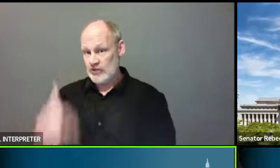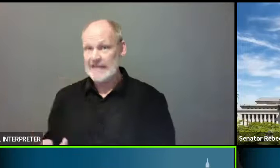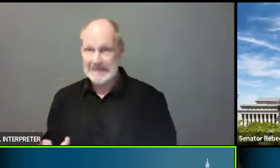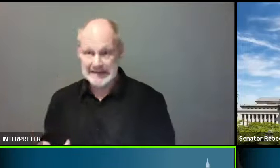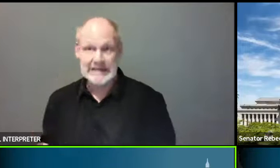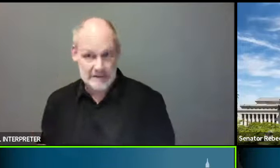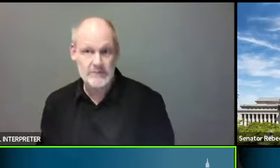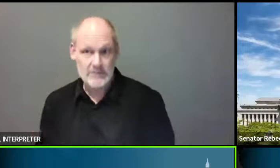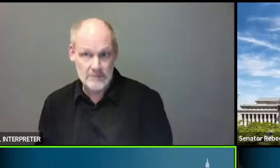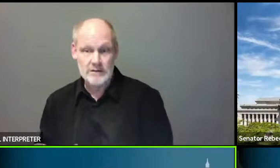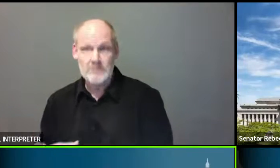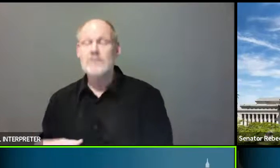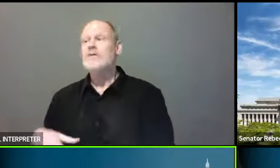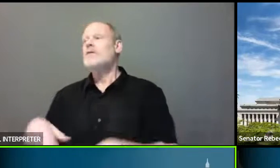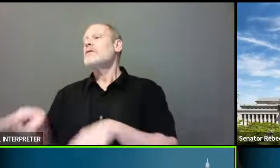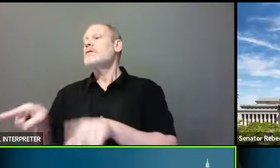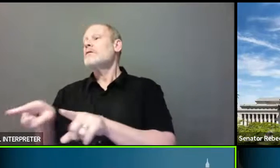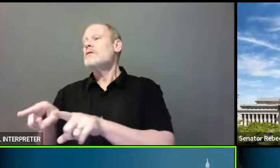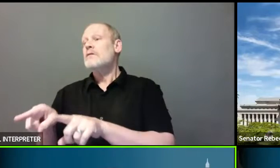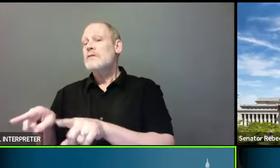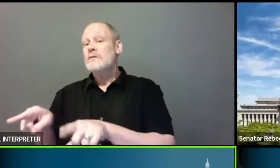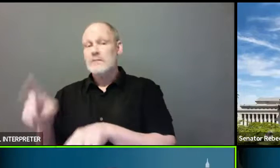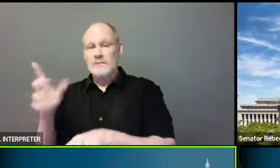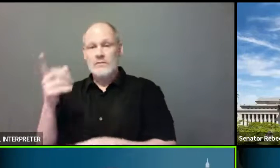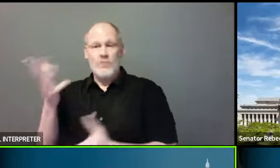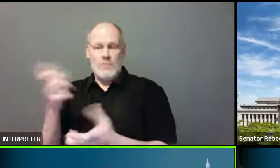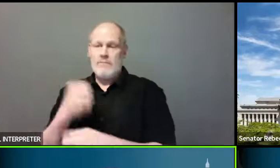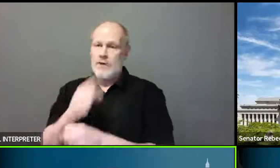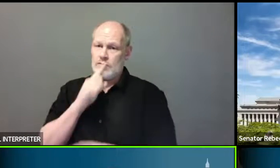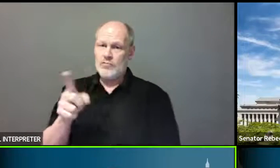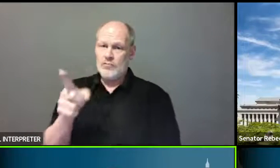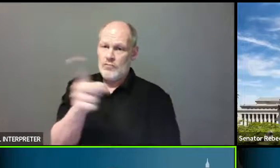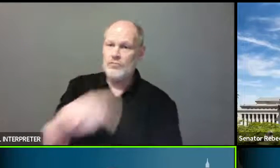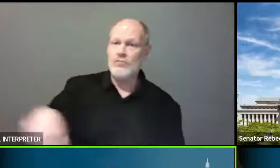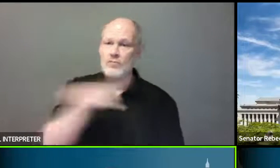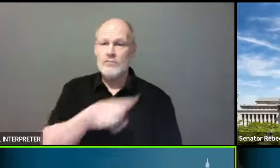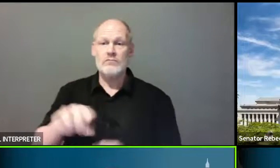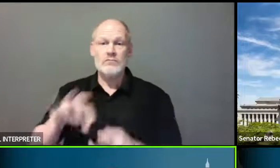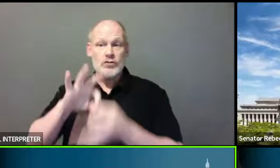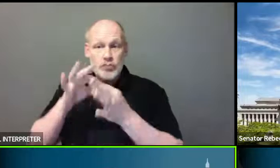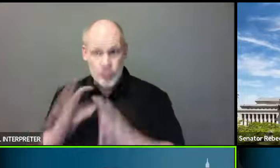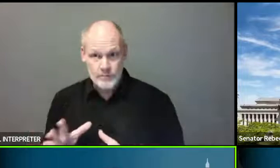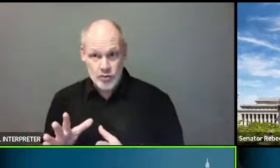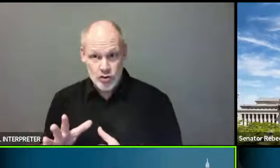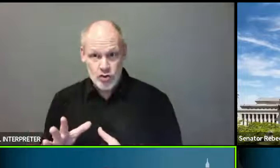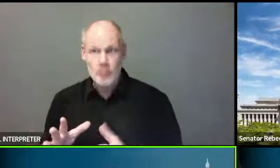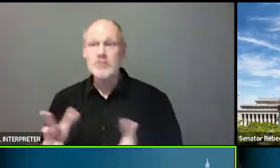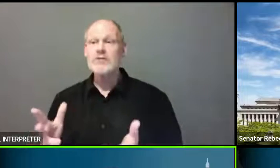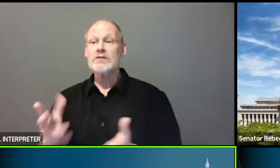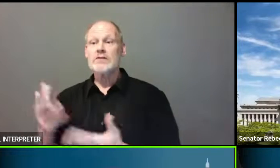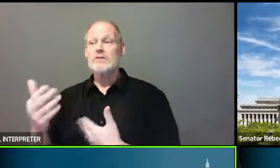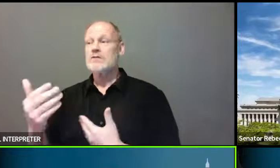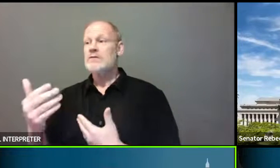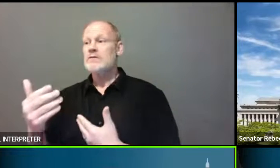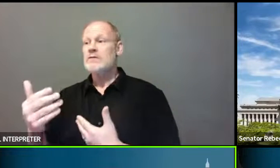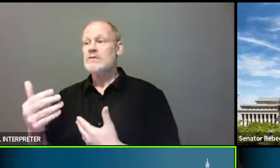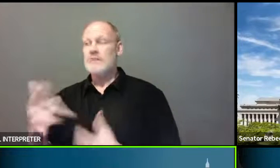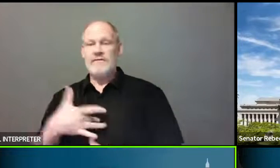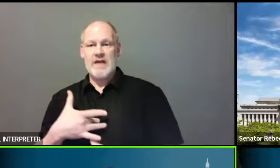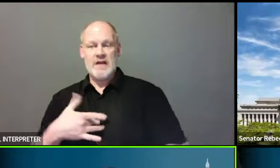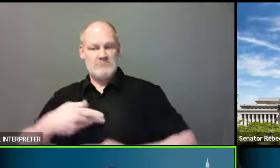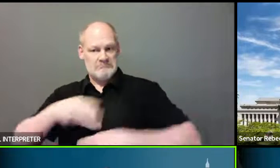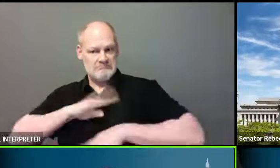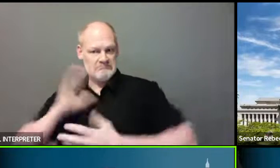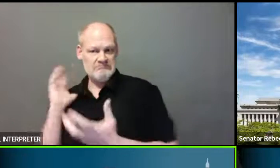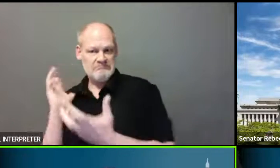evening, and we want to make sure that everyone who is joining us feels welcome, because